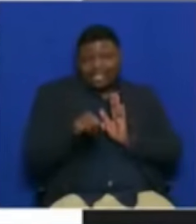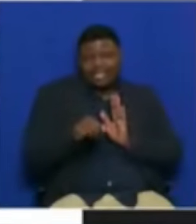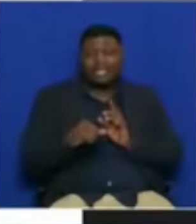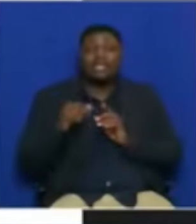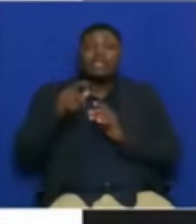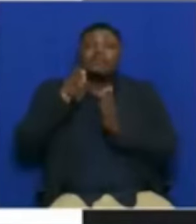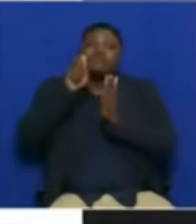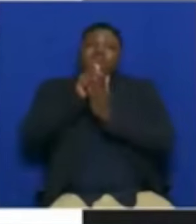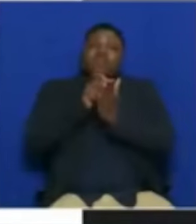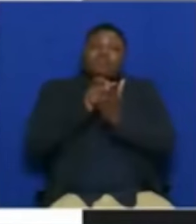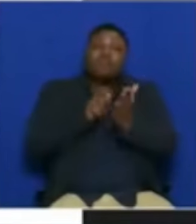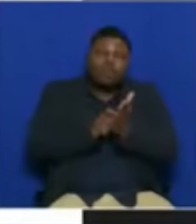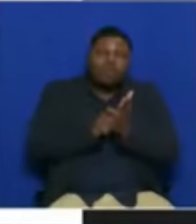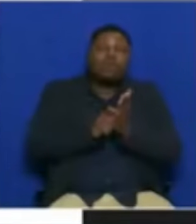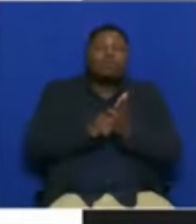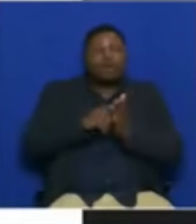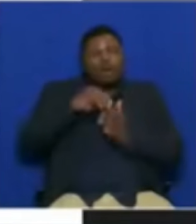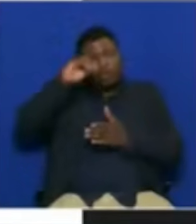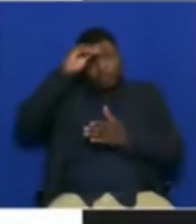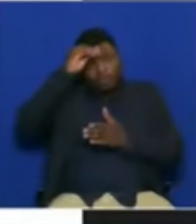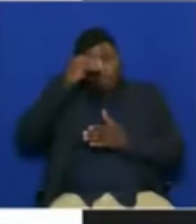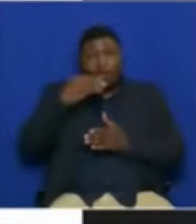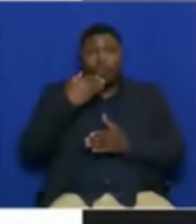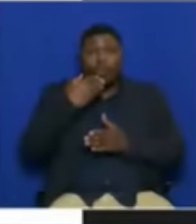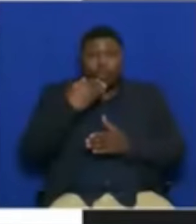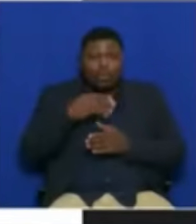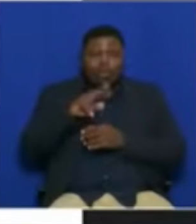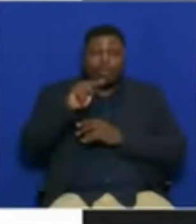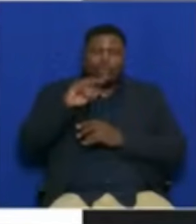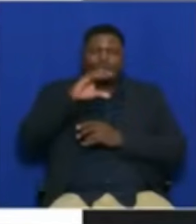his behalf. Yeah. Because at the bottom it's got he's the